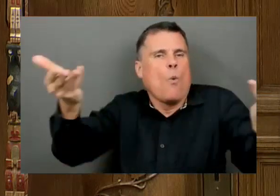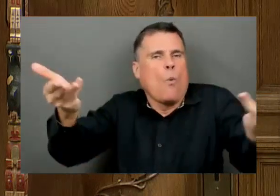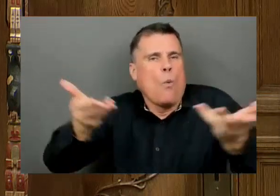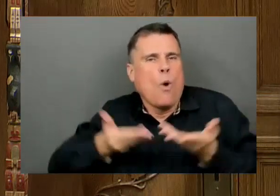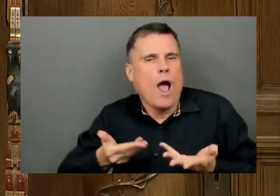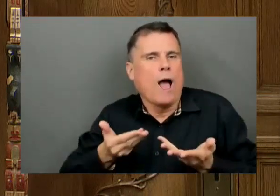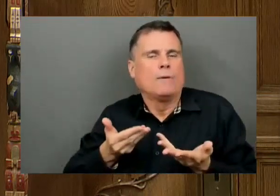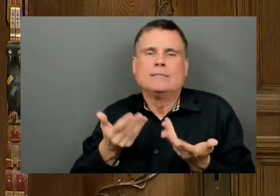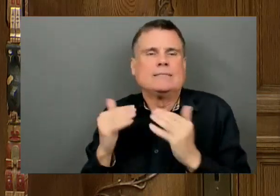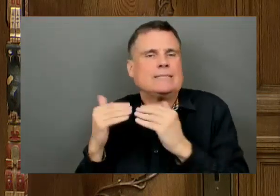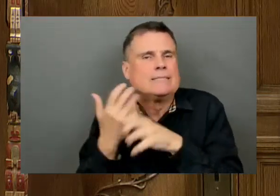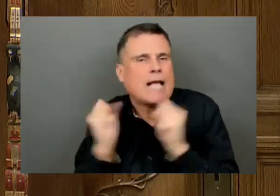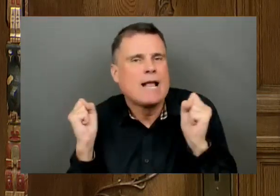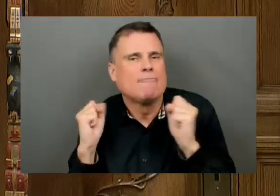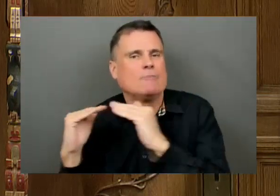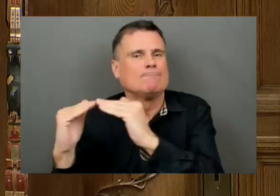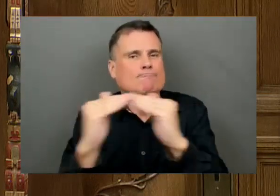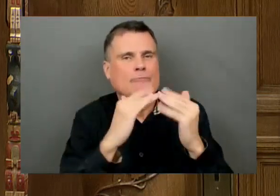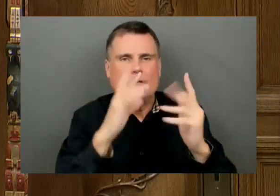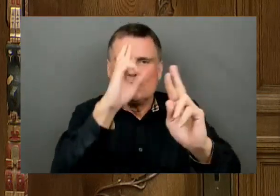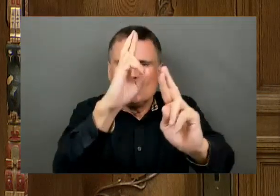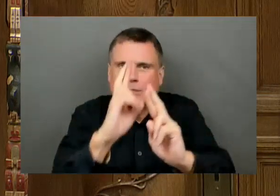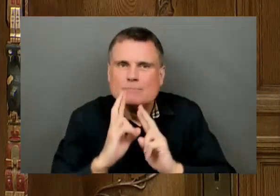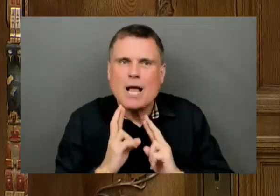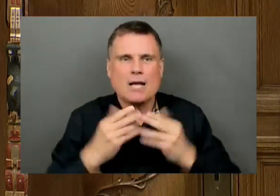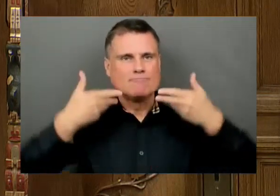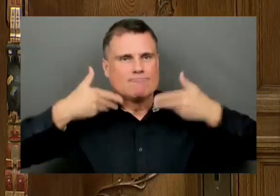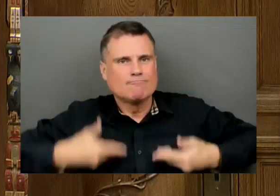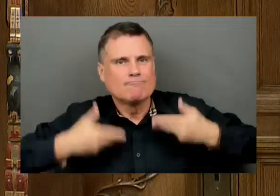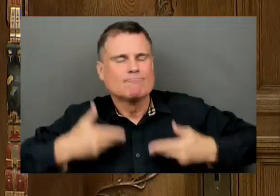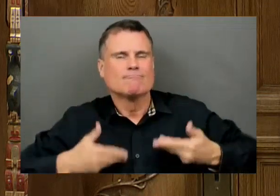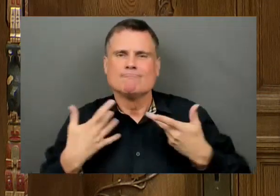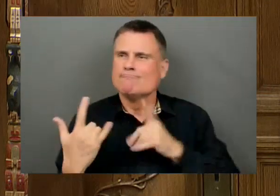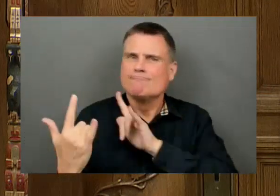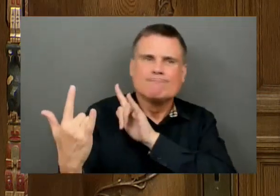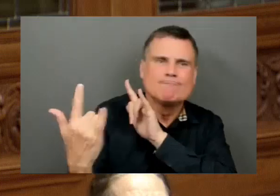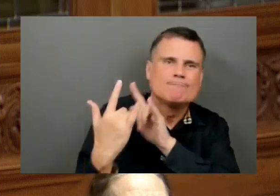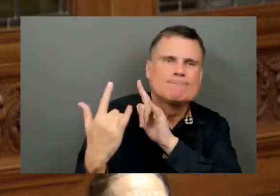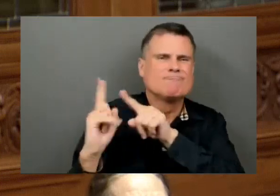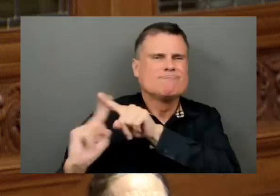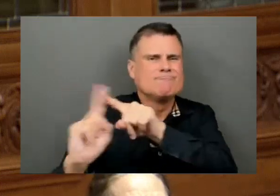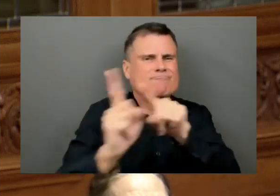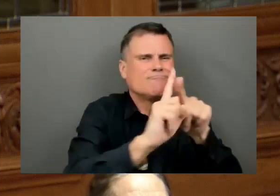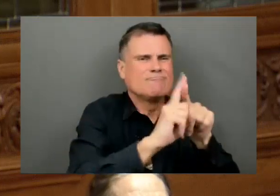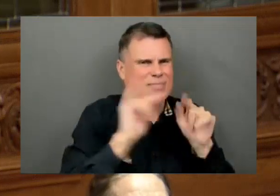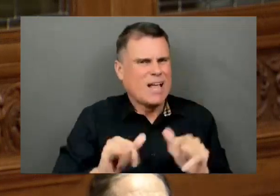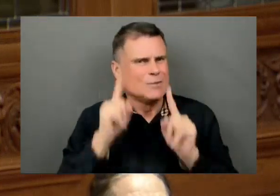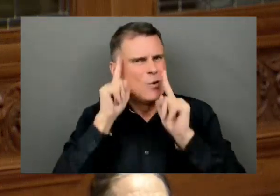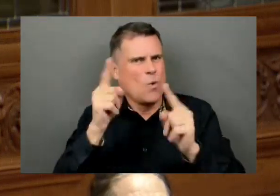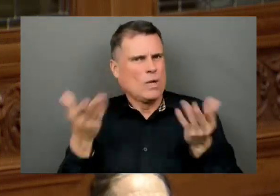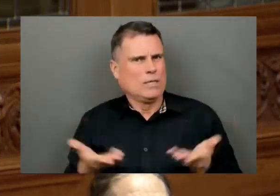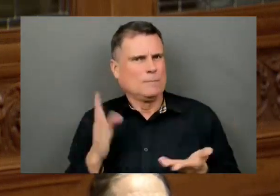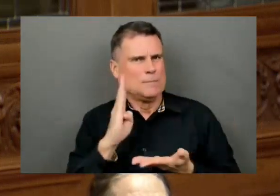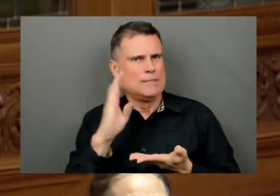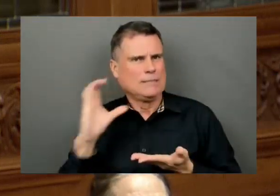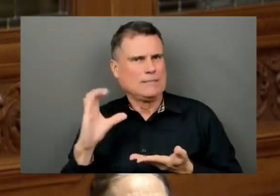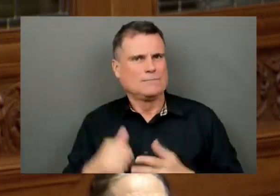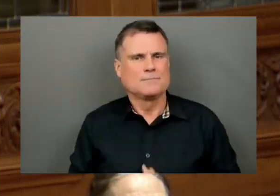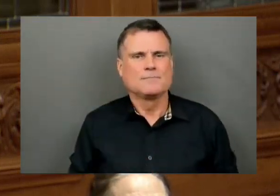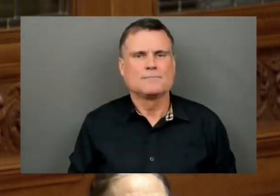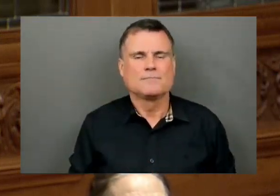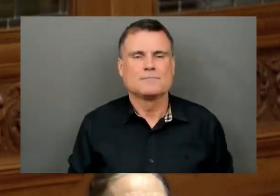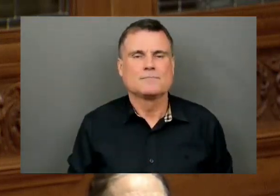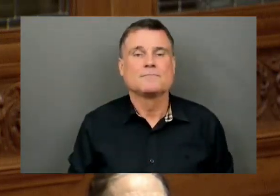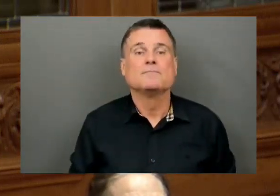Leader of the third party. Thank you, Honourable Speaker. In 2021, this government appointed the Technical Advisory Panel to identify